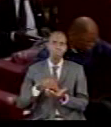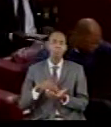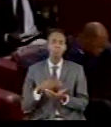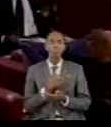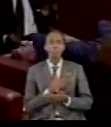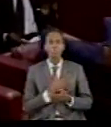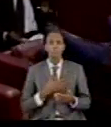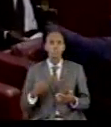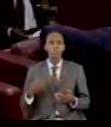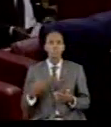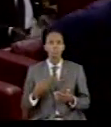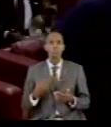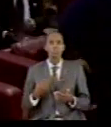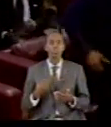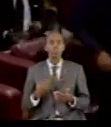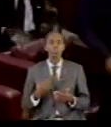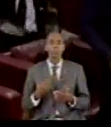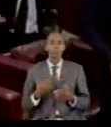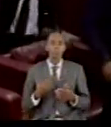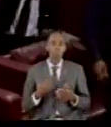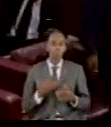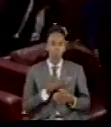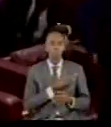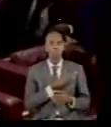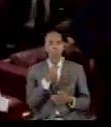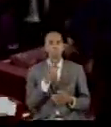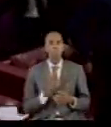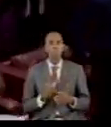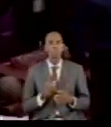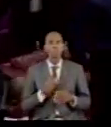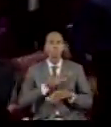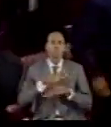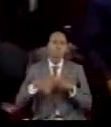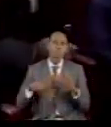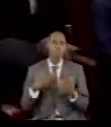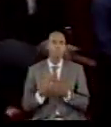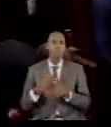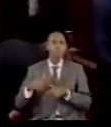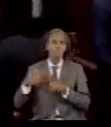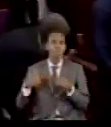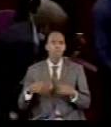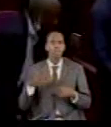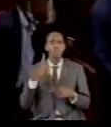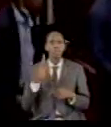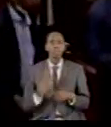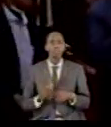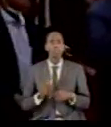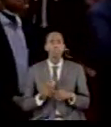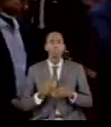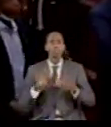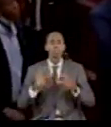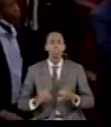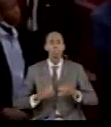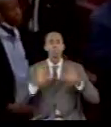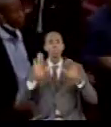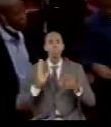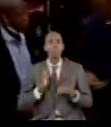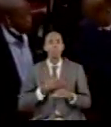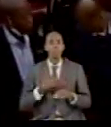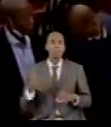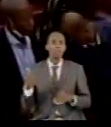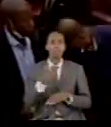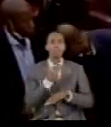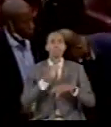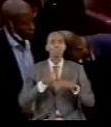and wholeheartedly, fervently commit ourselves to the Lord, that